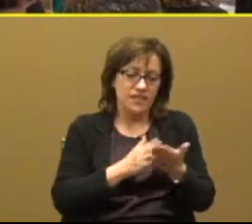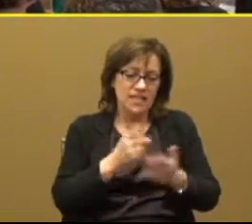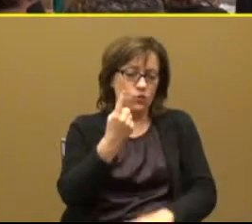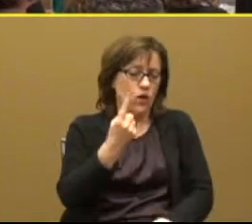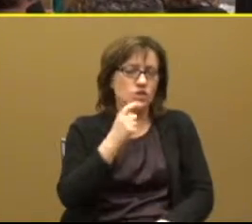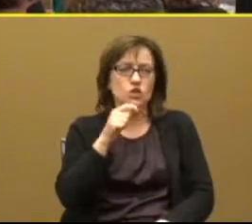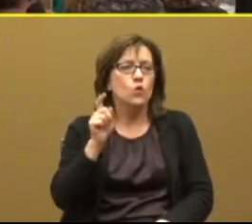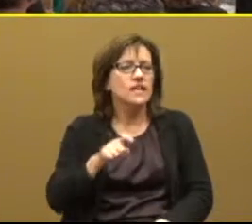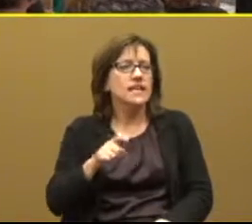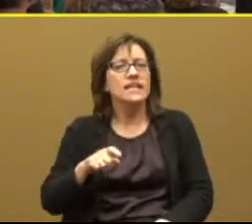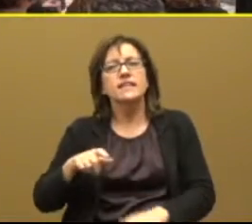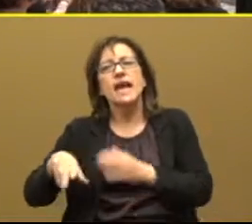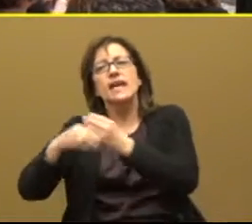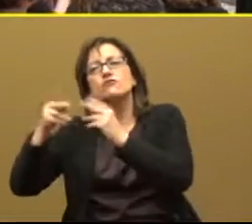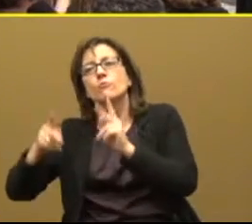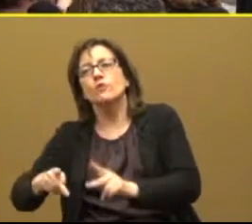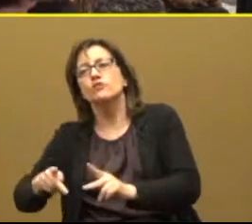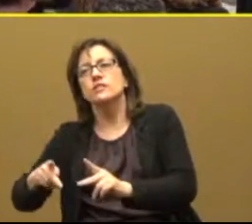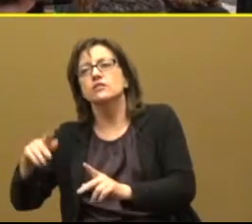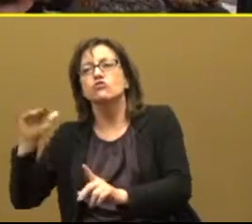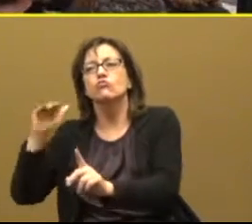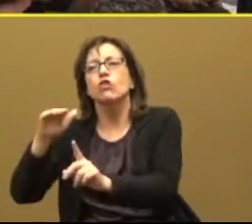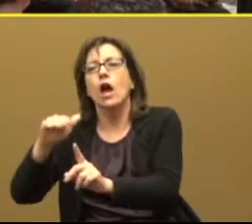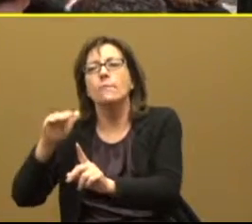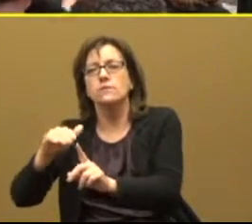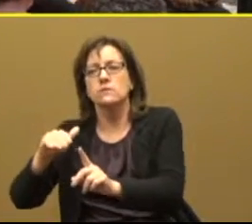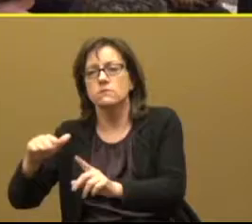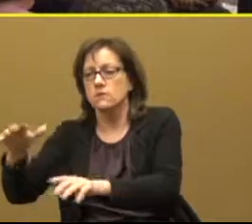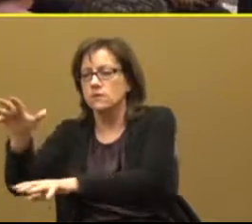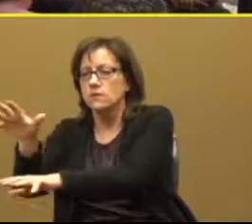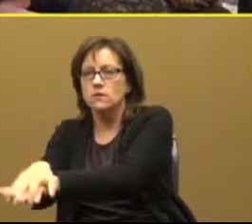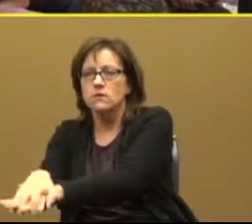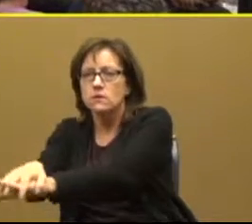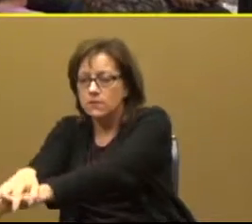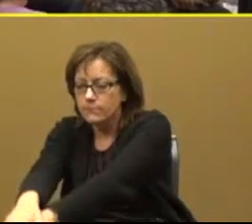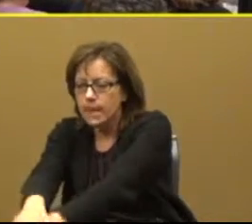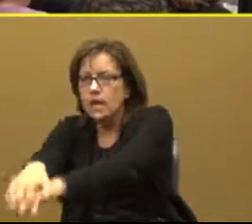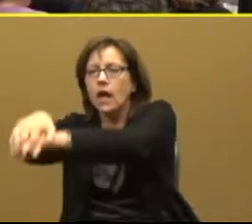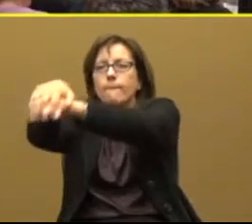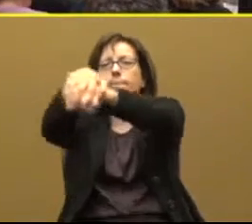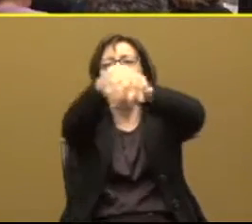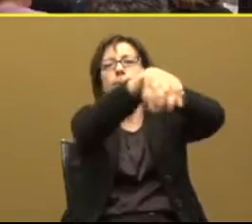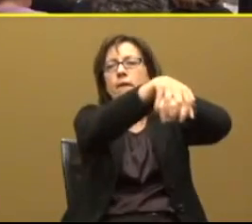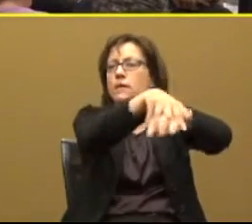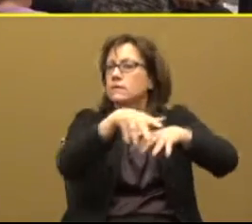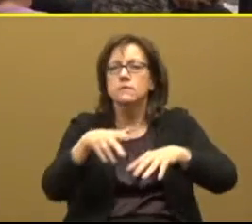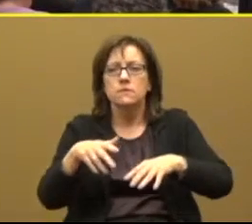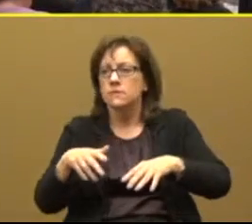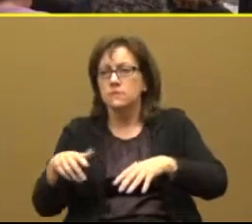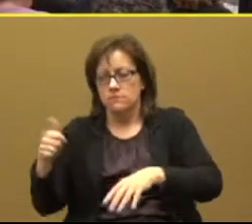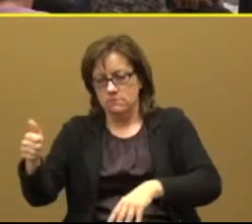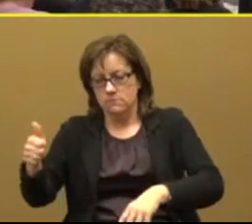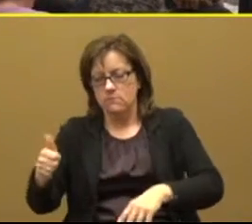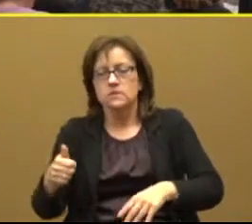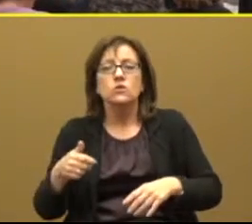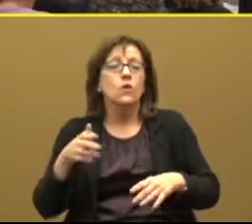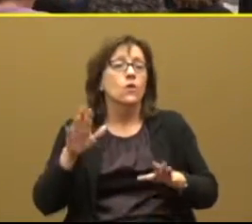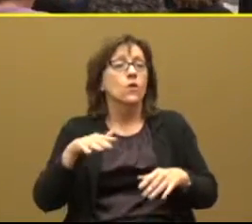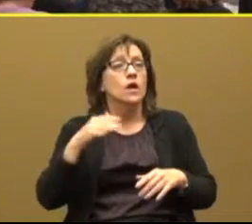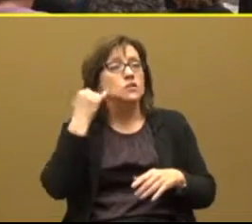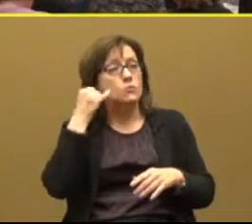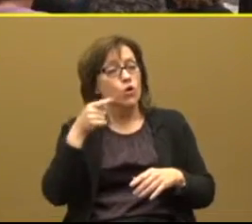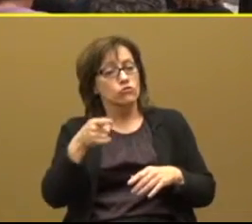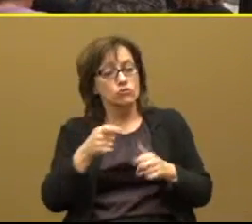don't need a prompter. So then, say you do step, 10 feet or so away, and you're working with a younger student